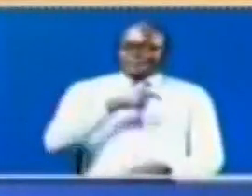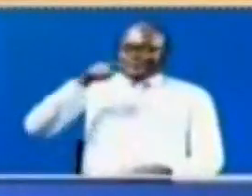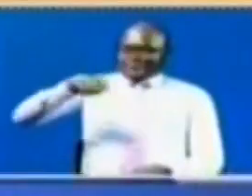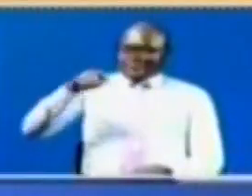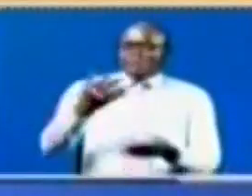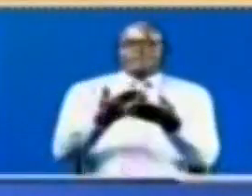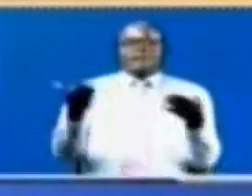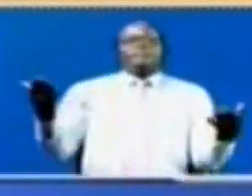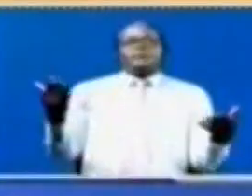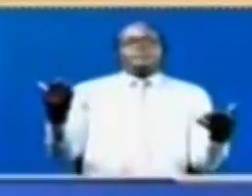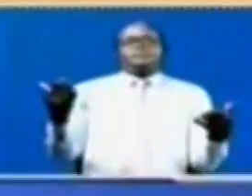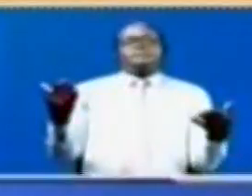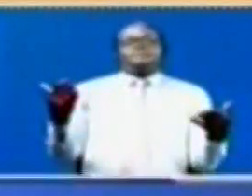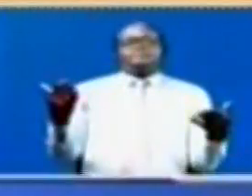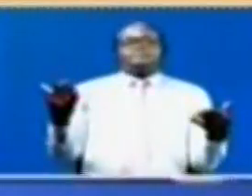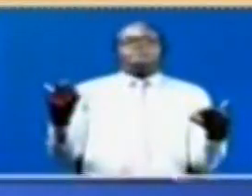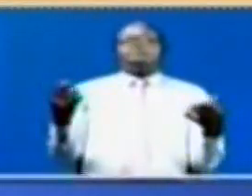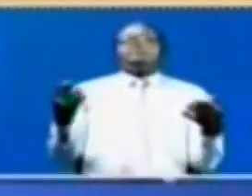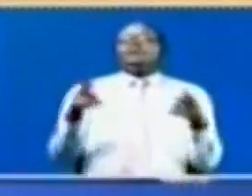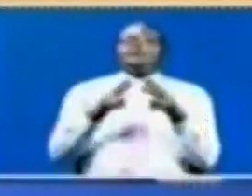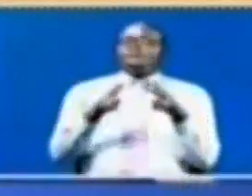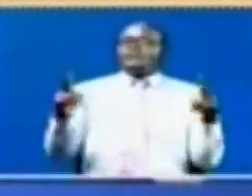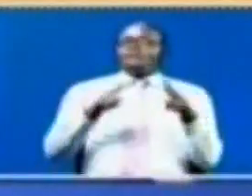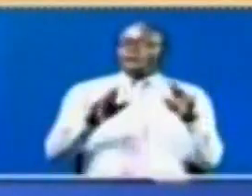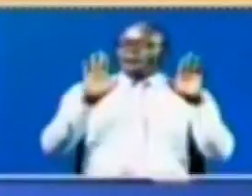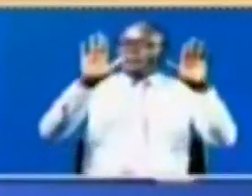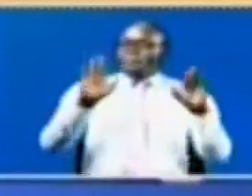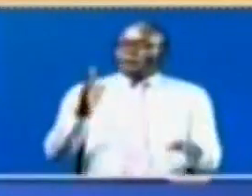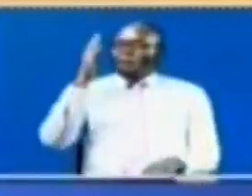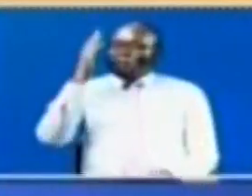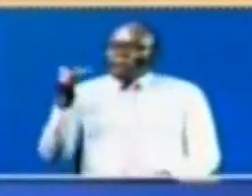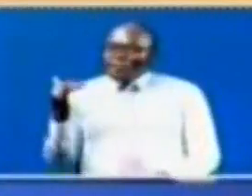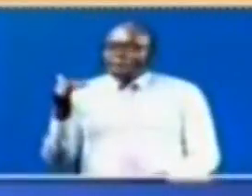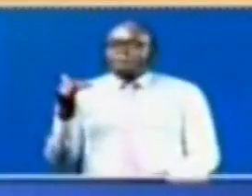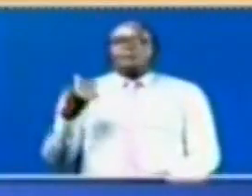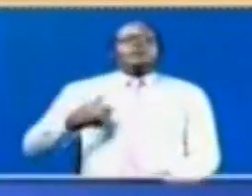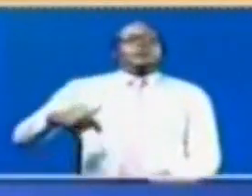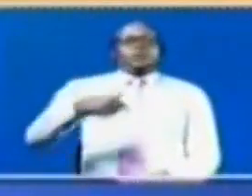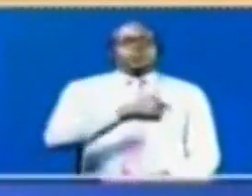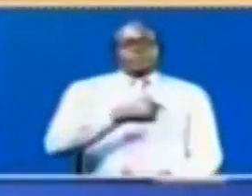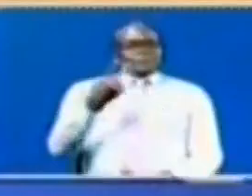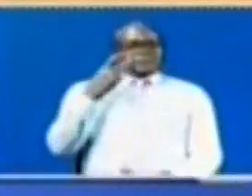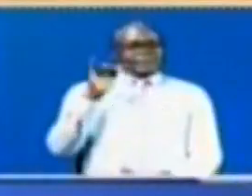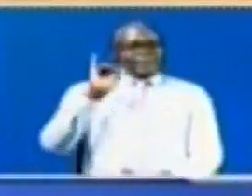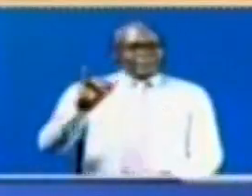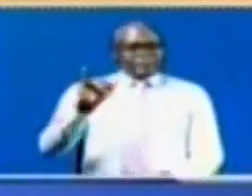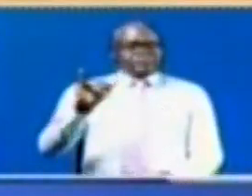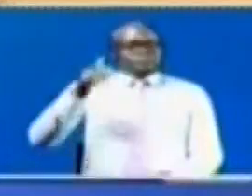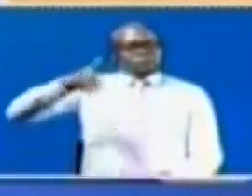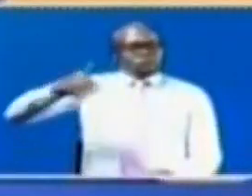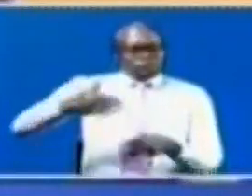is something very momentous, because we see that from